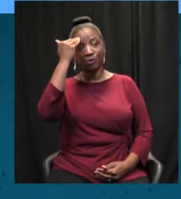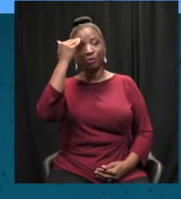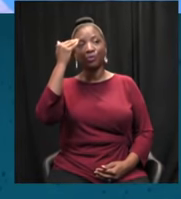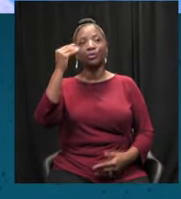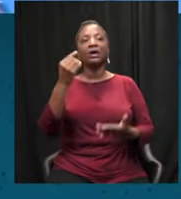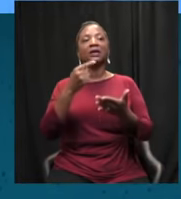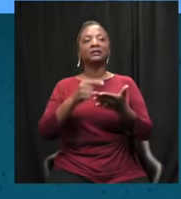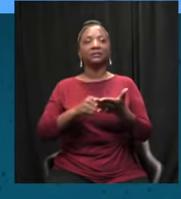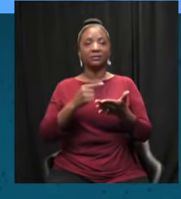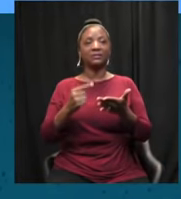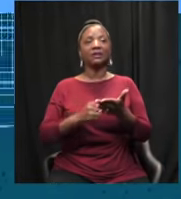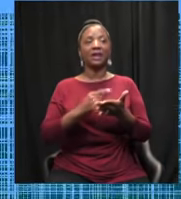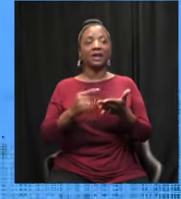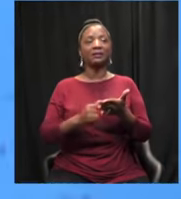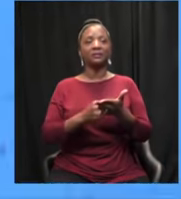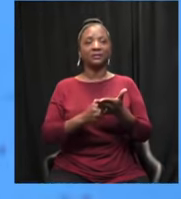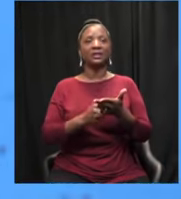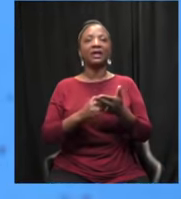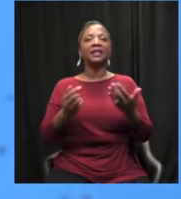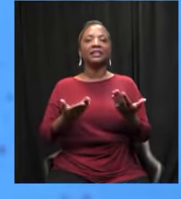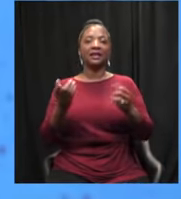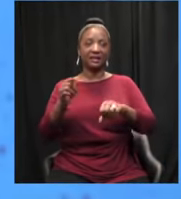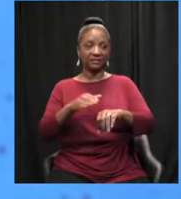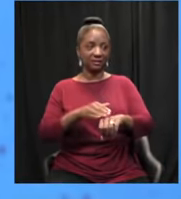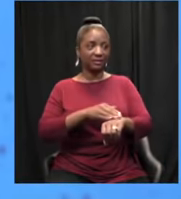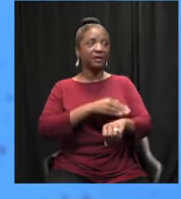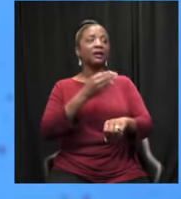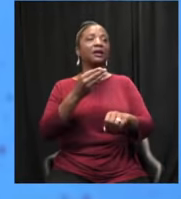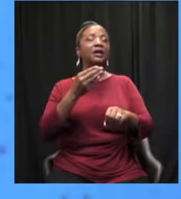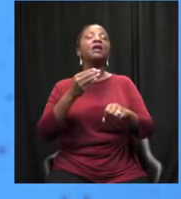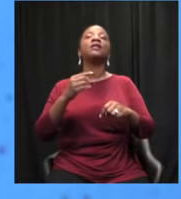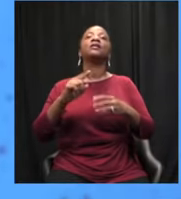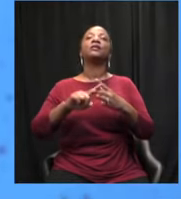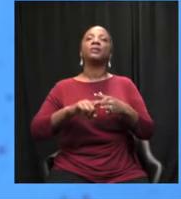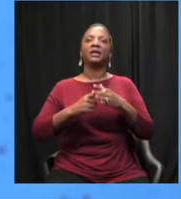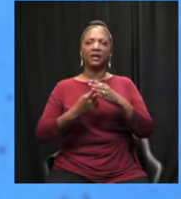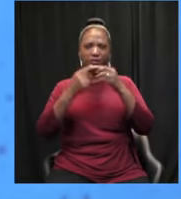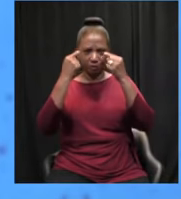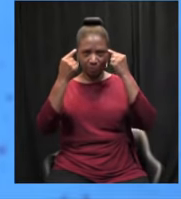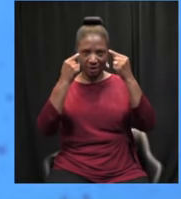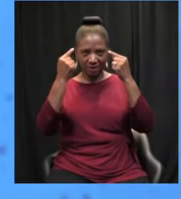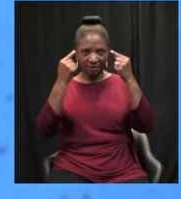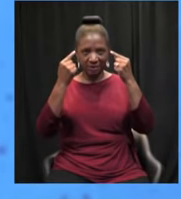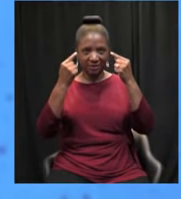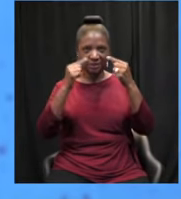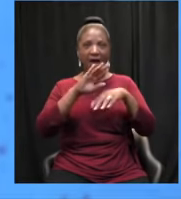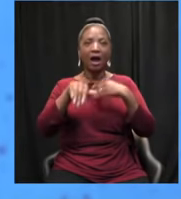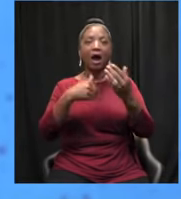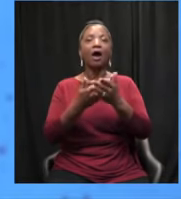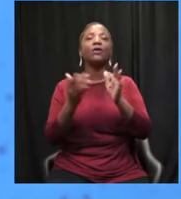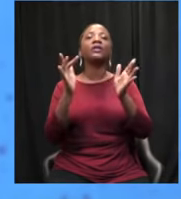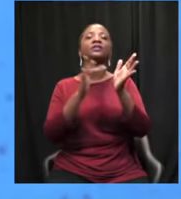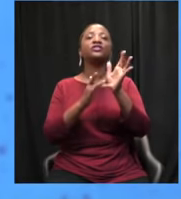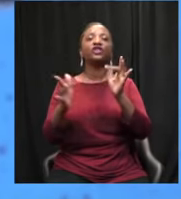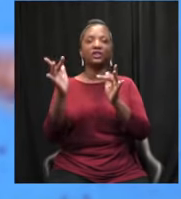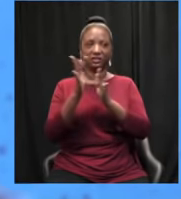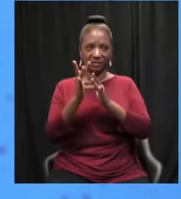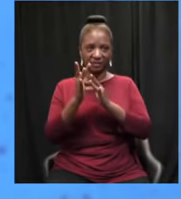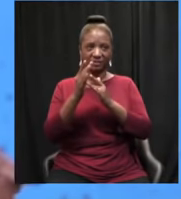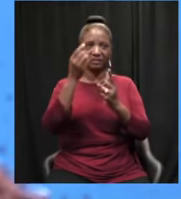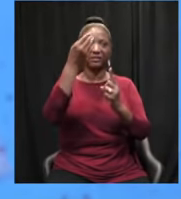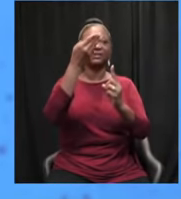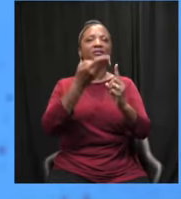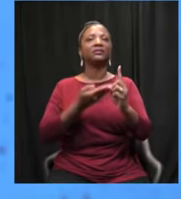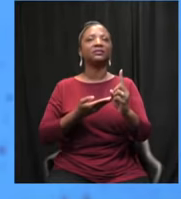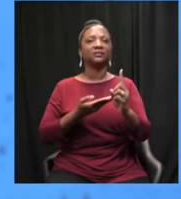down and begin to process and ponder all that Jesus is. Matter of fact, he's so